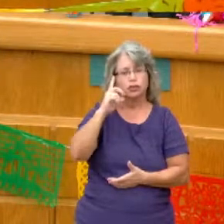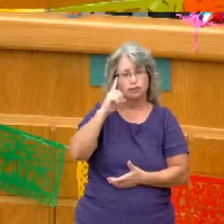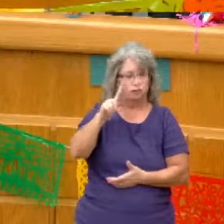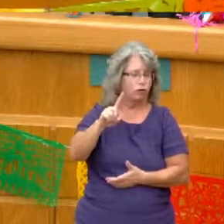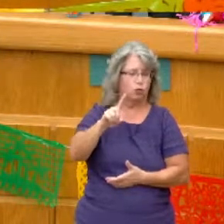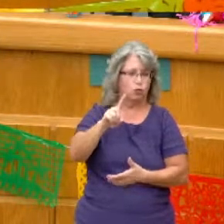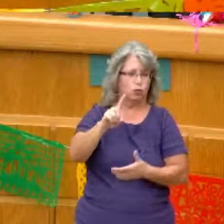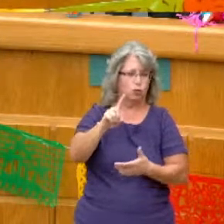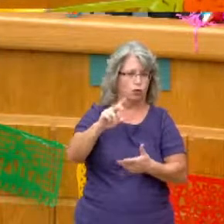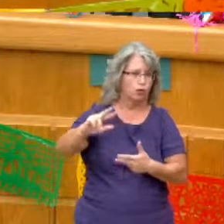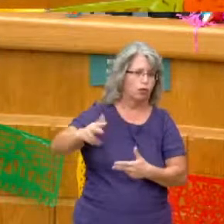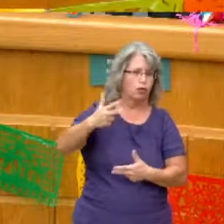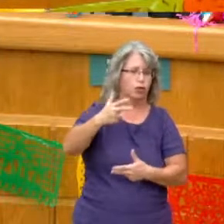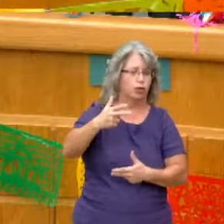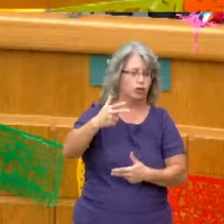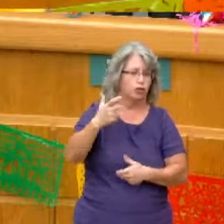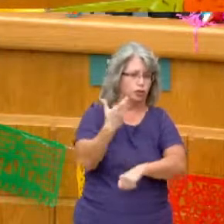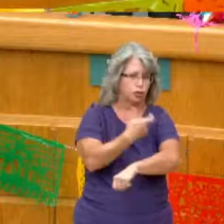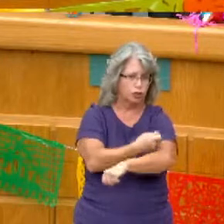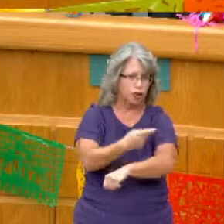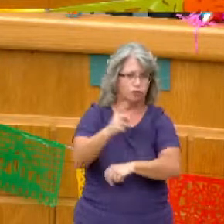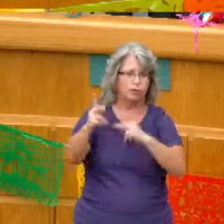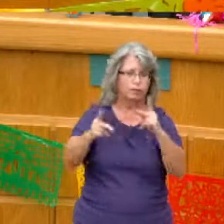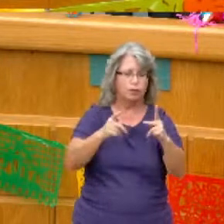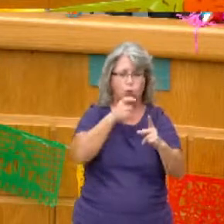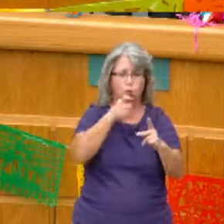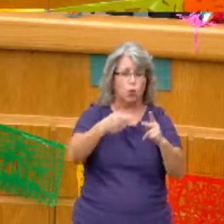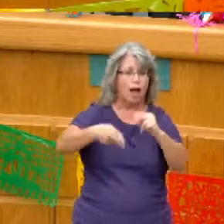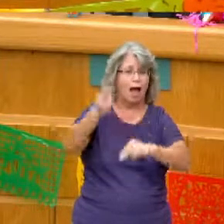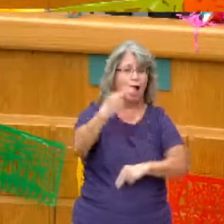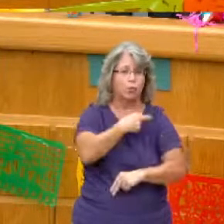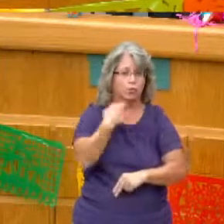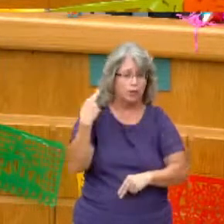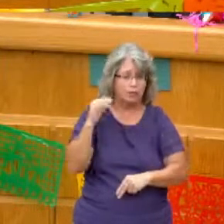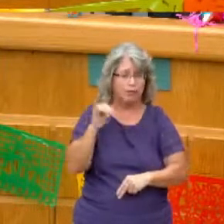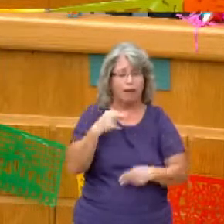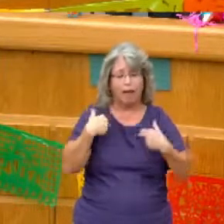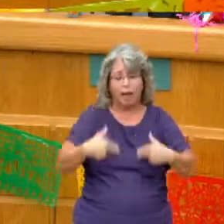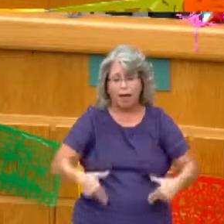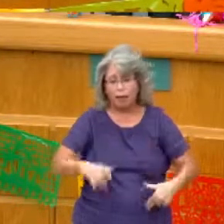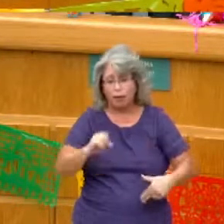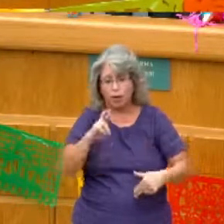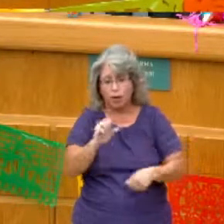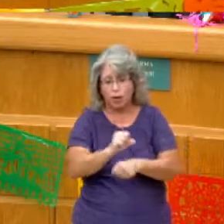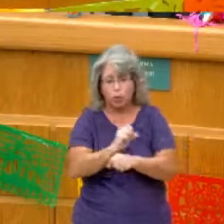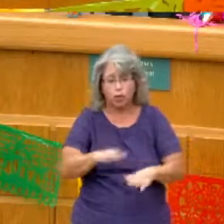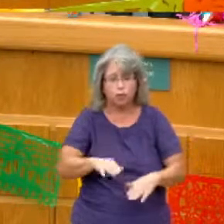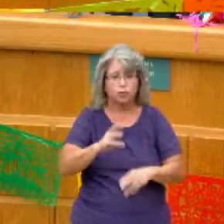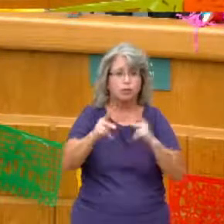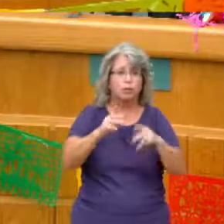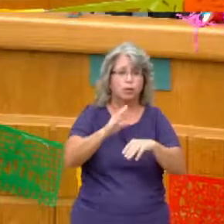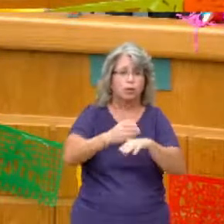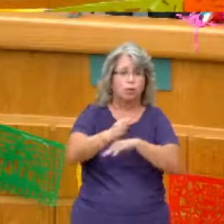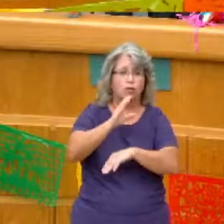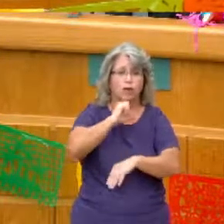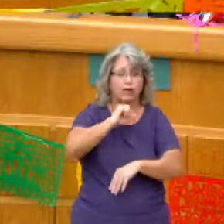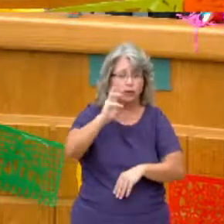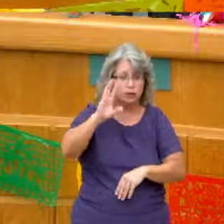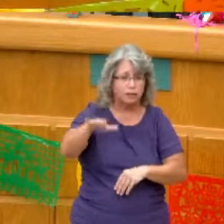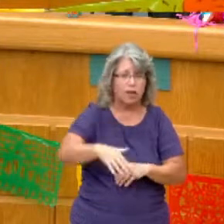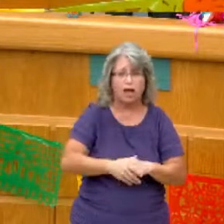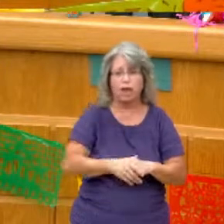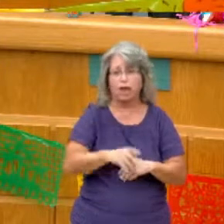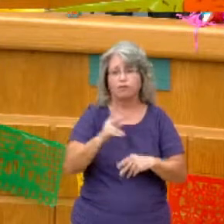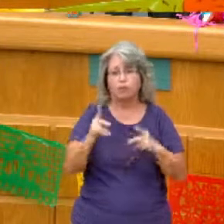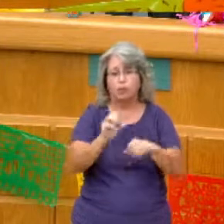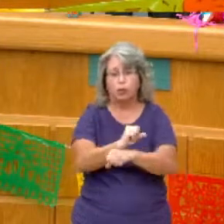such as healthcare workers and teachers, will also likely be eligible for a booster dose. These booster shots